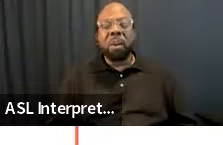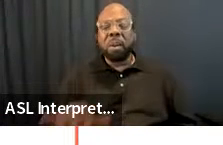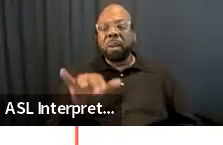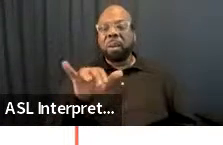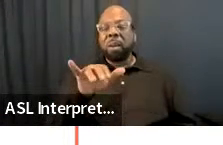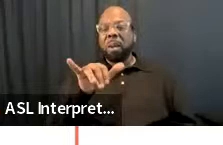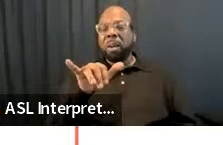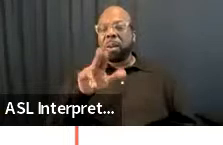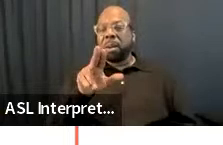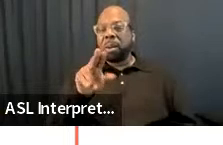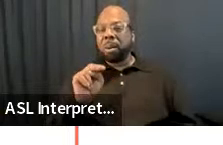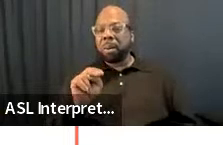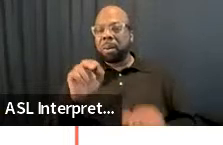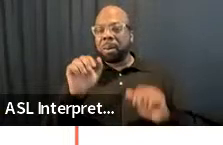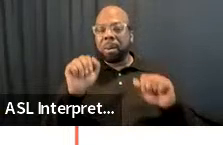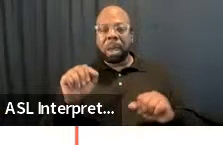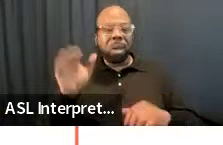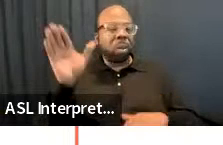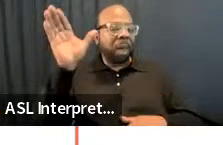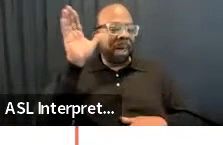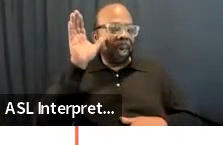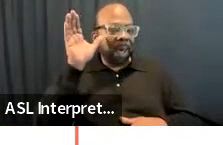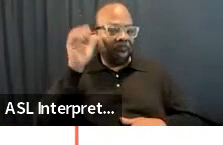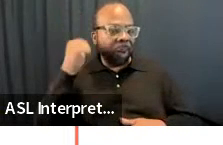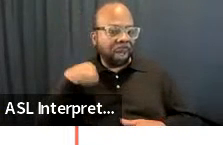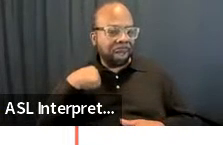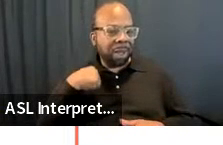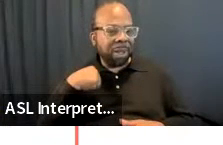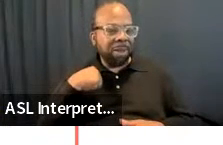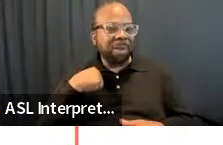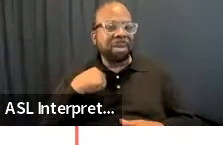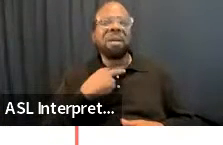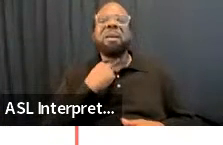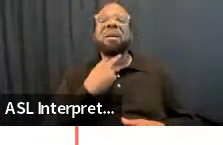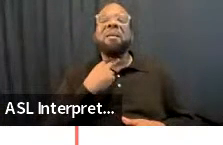Yes. Can you hear me? You're a little faint.